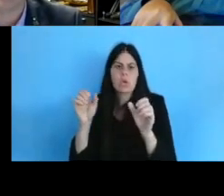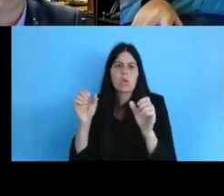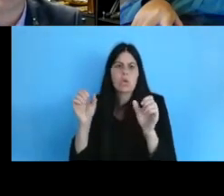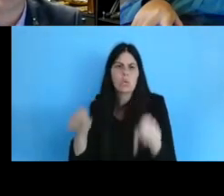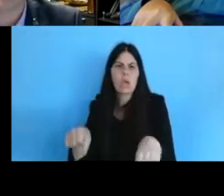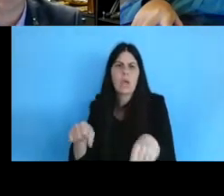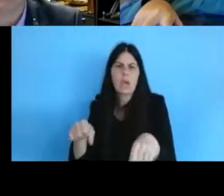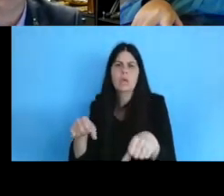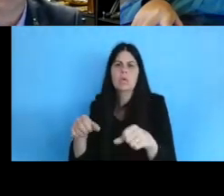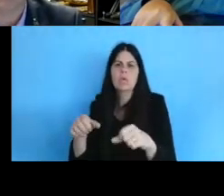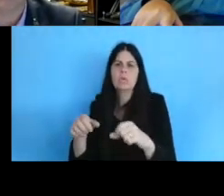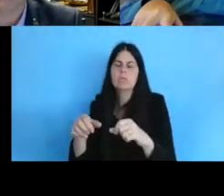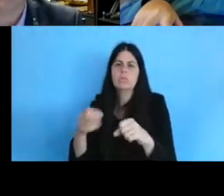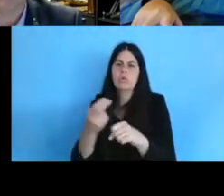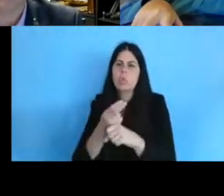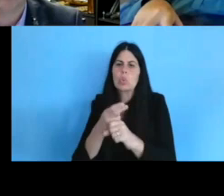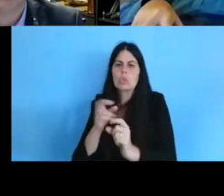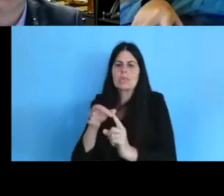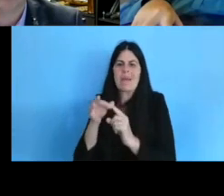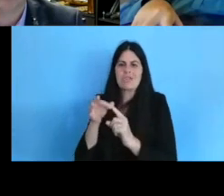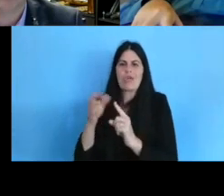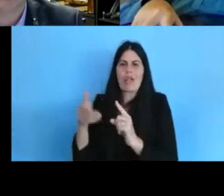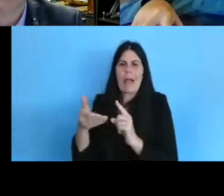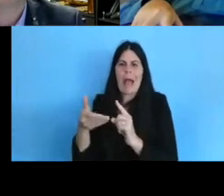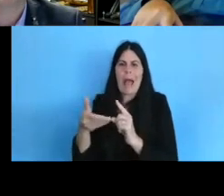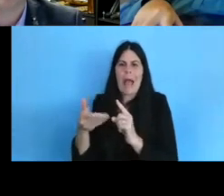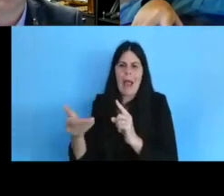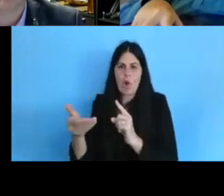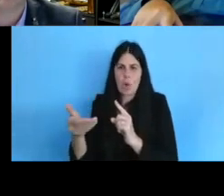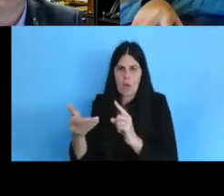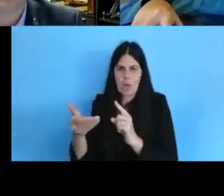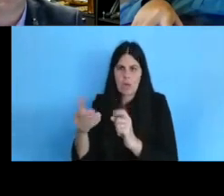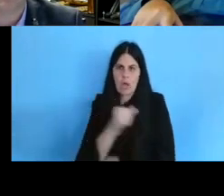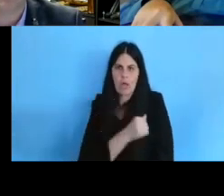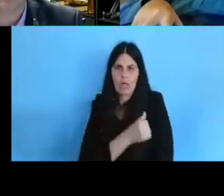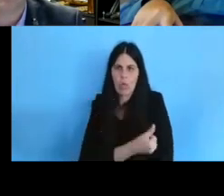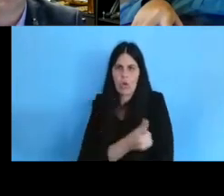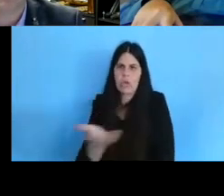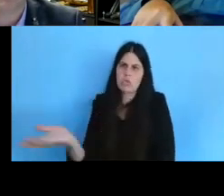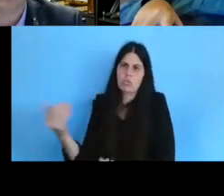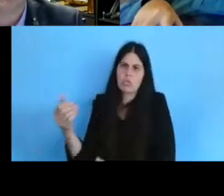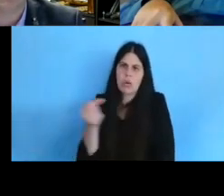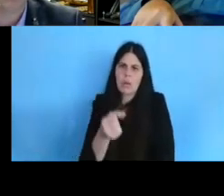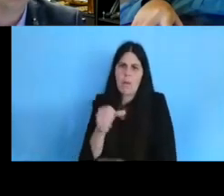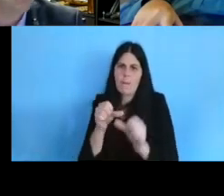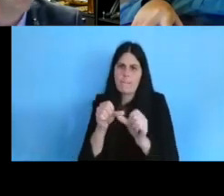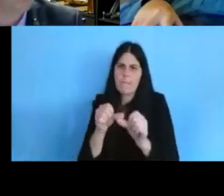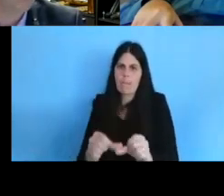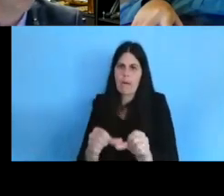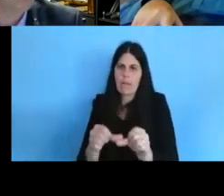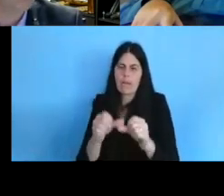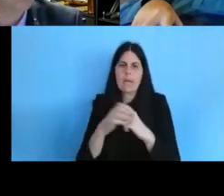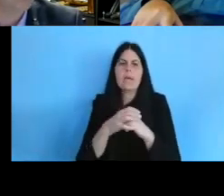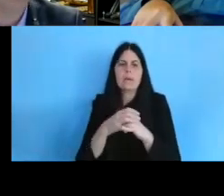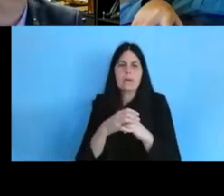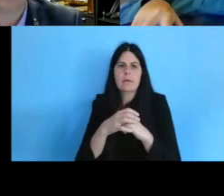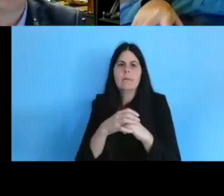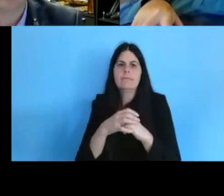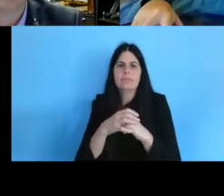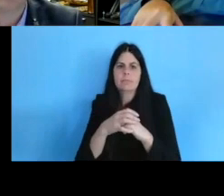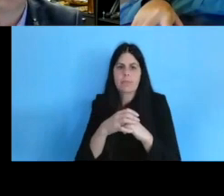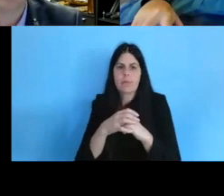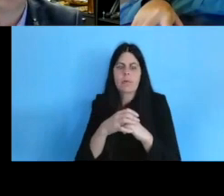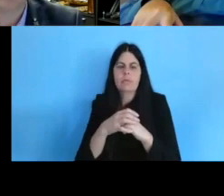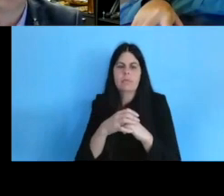authority to bring that veteran on permanently. So definitely VRE would be a